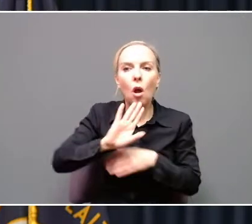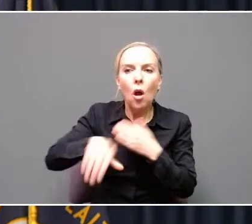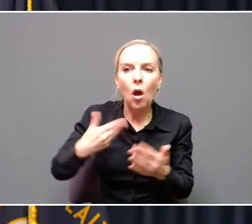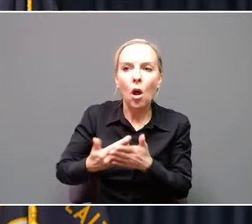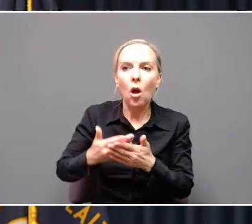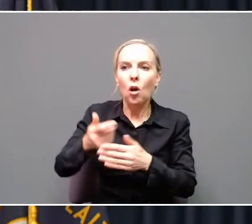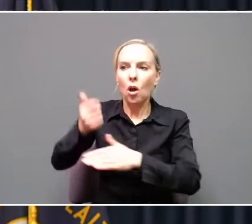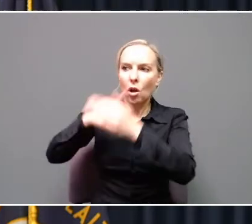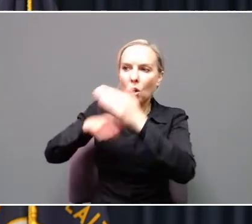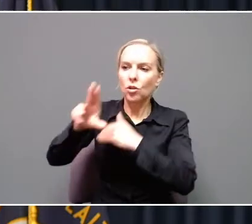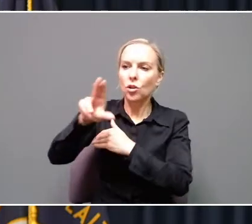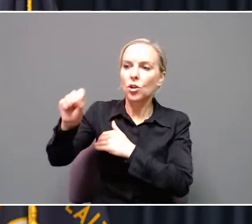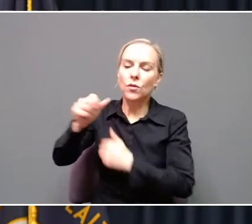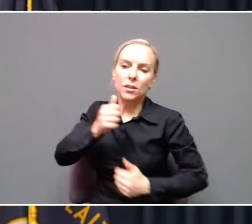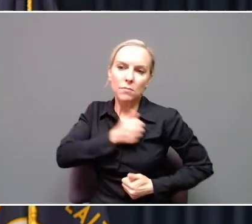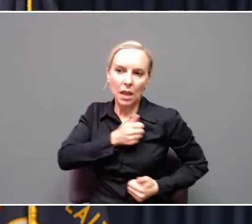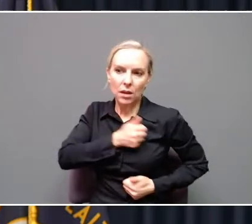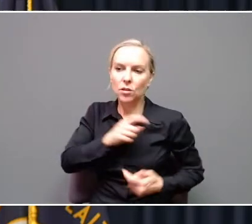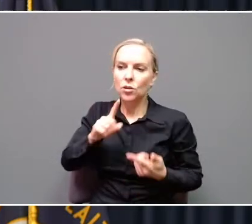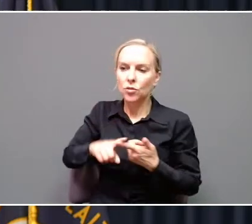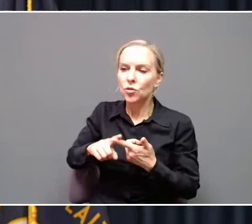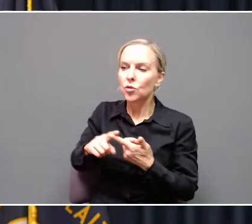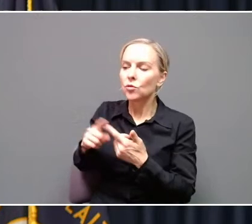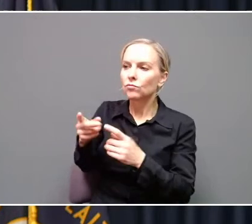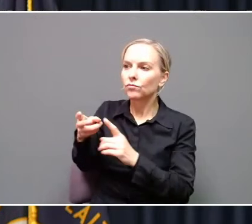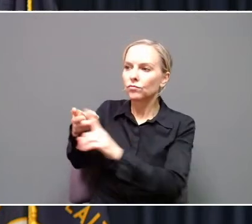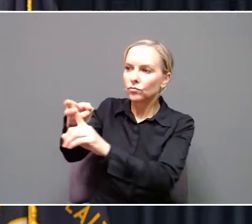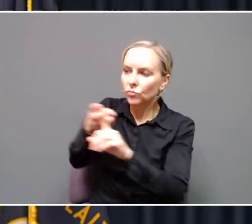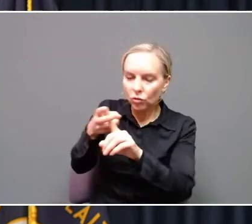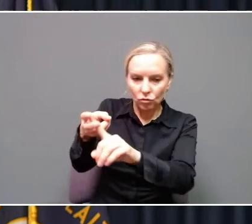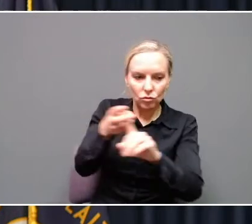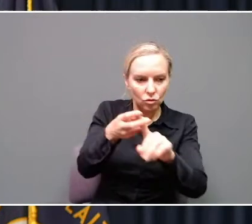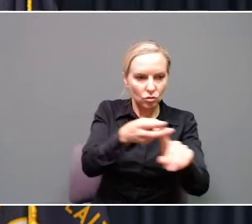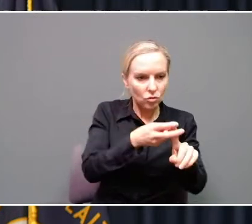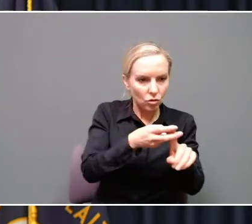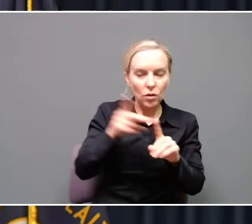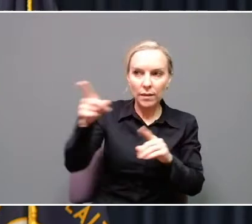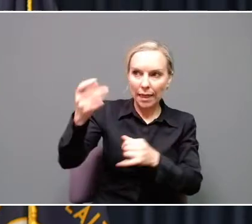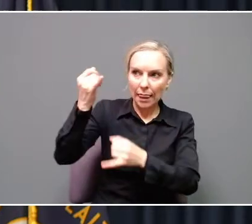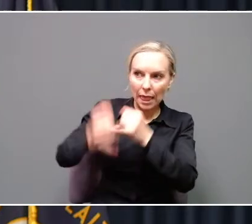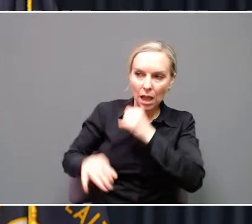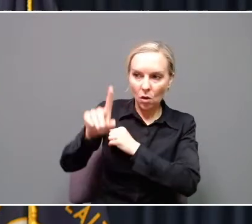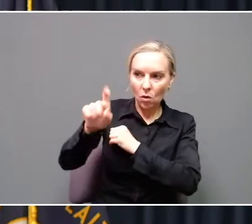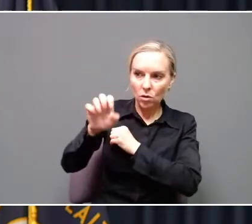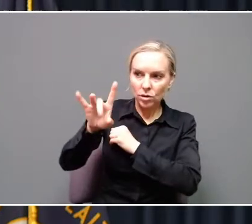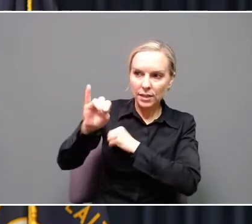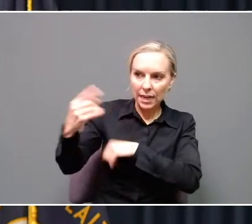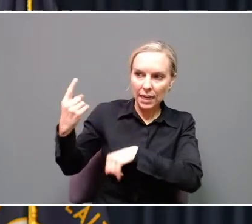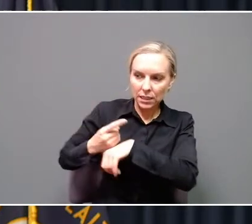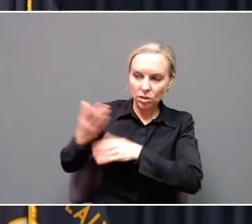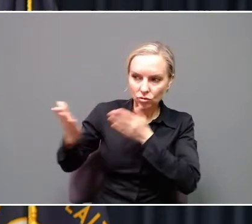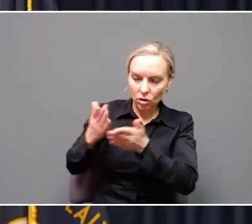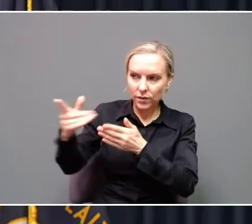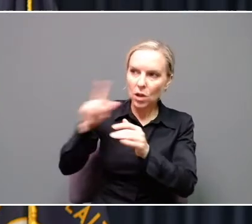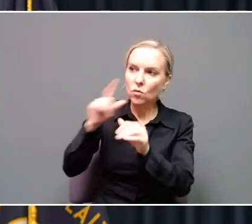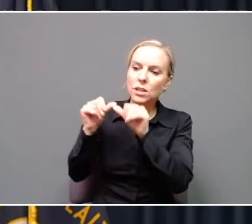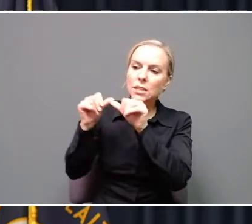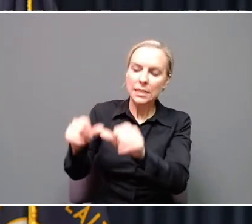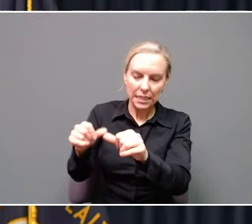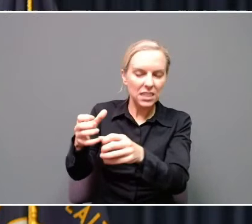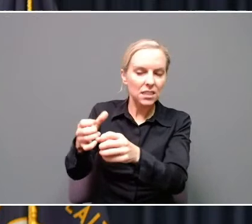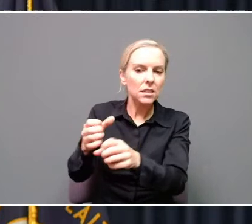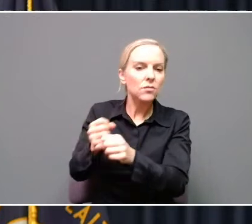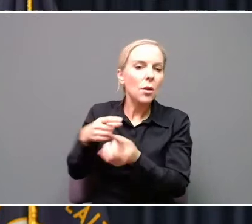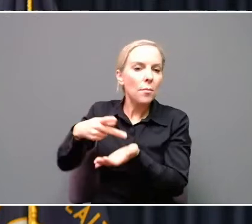law enforcement agencies in Kentucky during their last 180 days of service. The service member will continue to receive pay and benefits from the